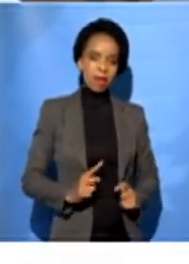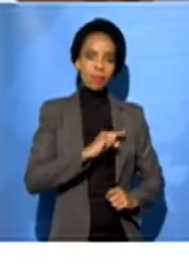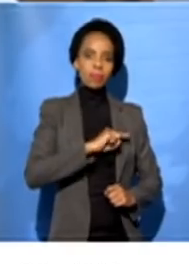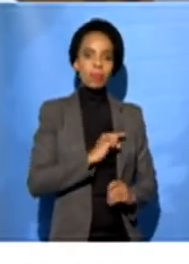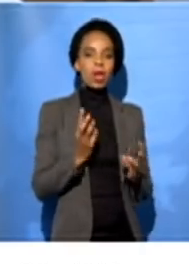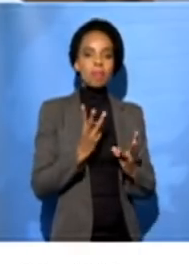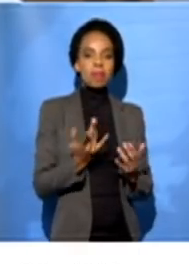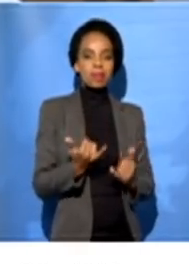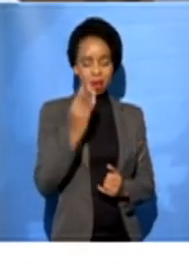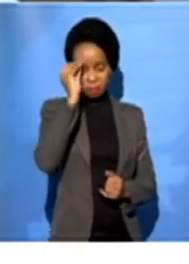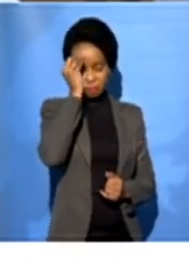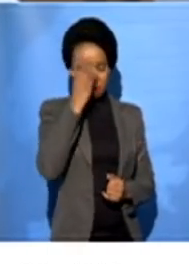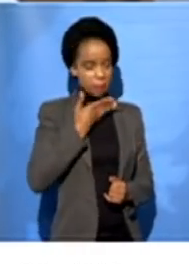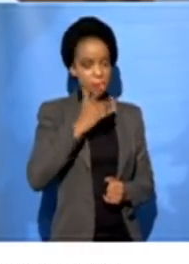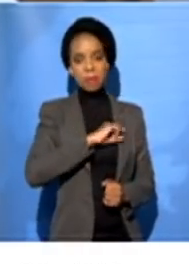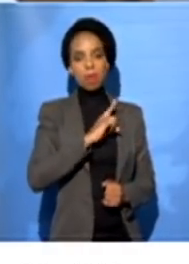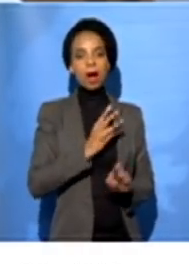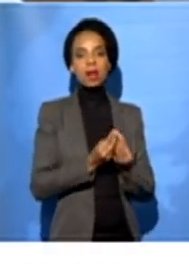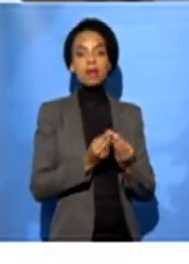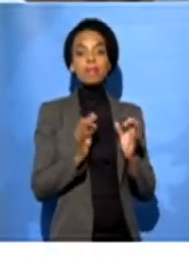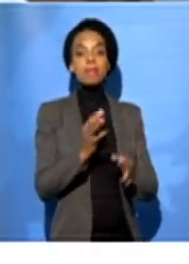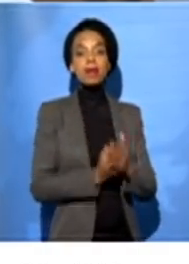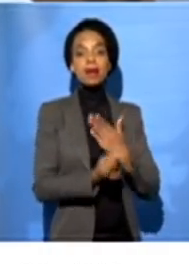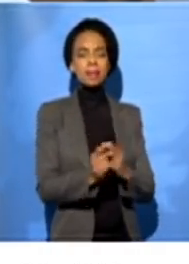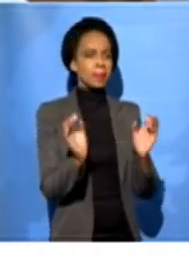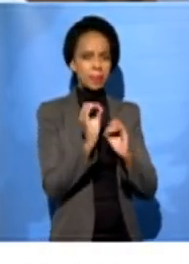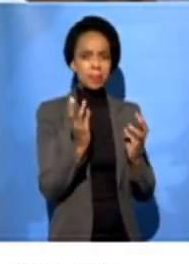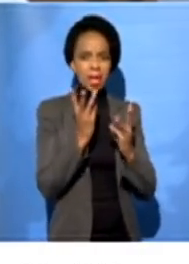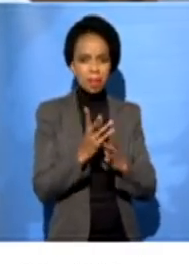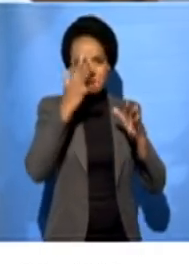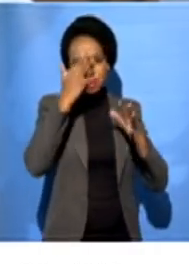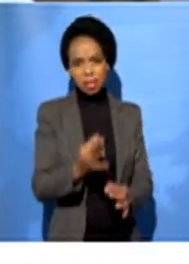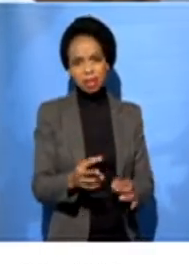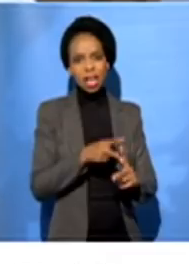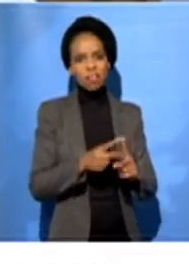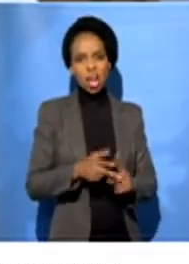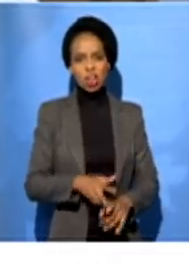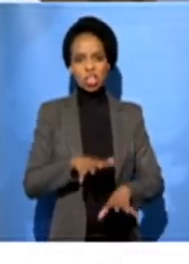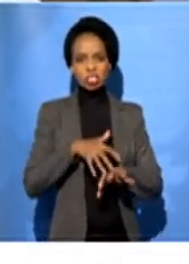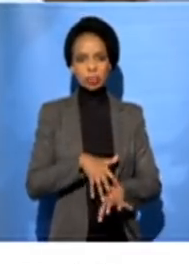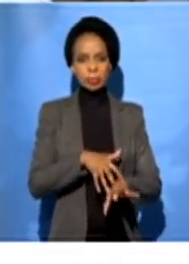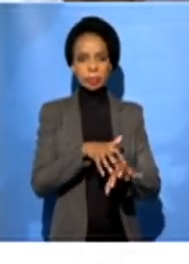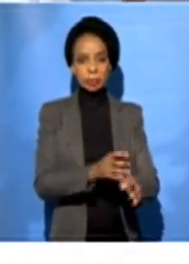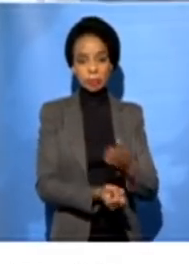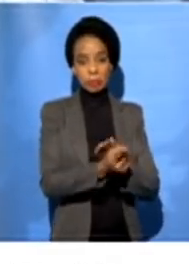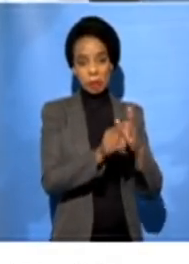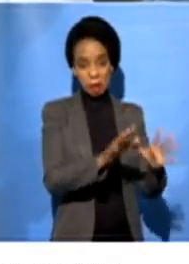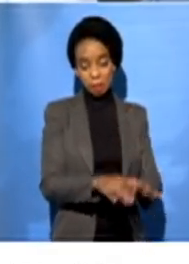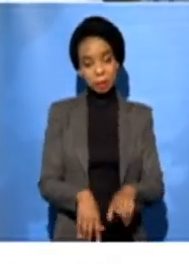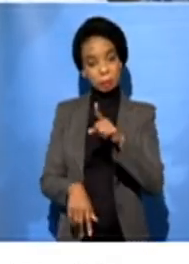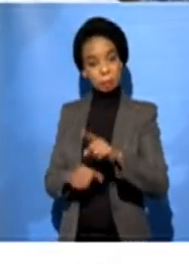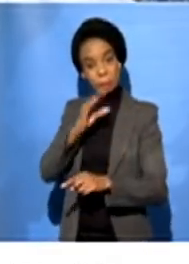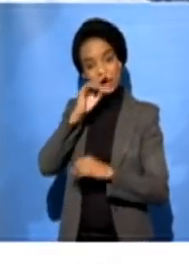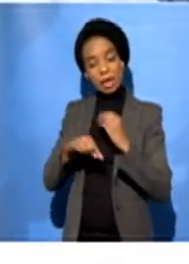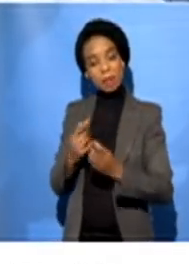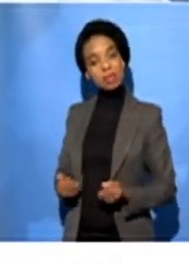are not interested or are resorting to some forms of violence. When you talk about service delivery, this irony that in the Northwest province,